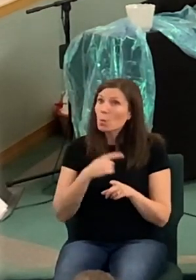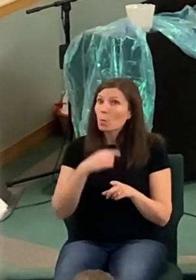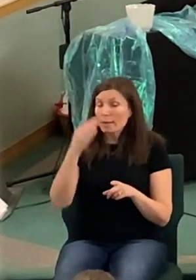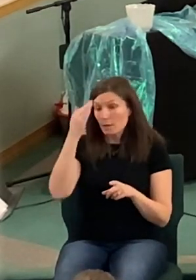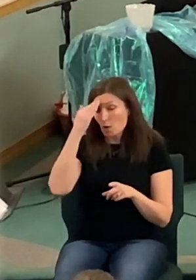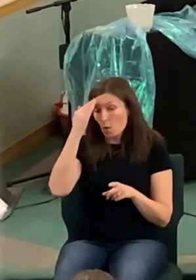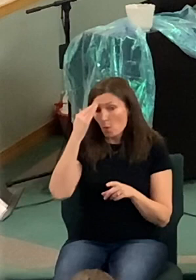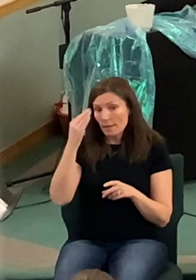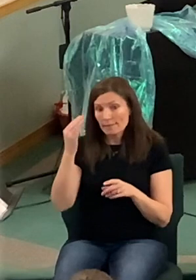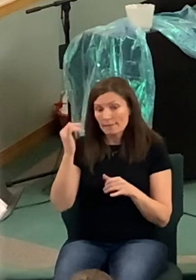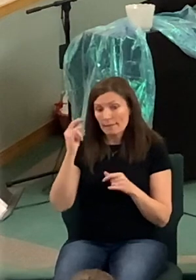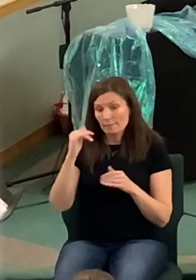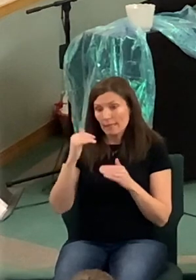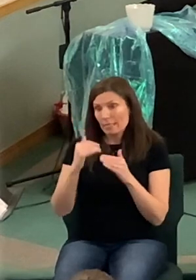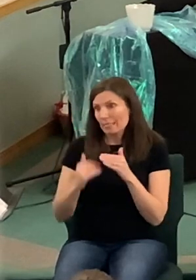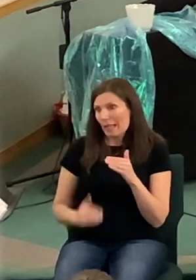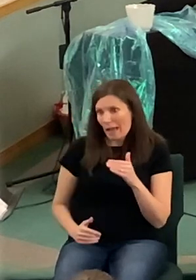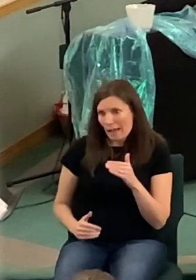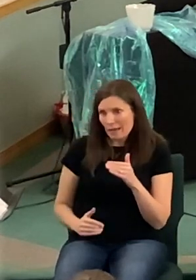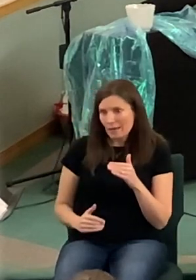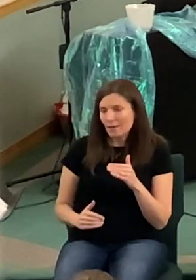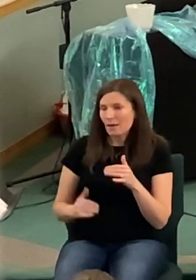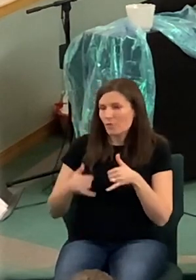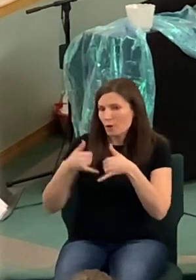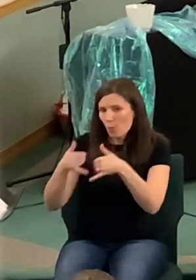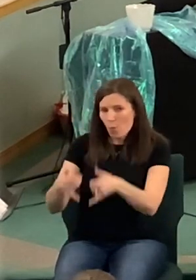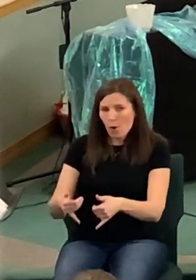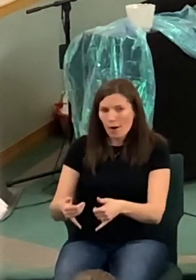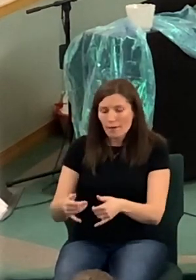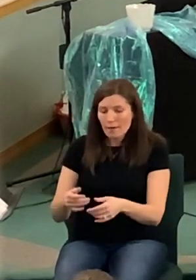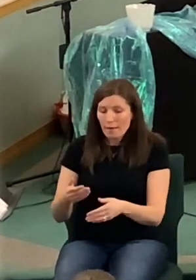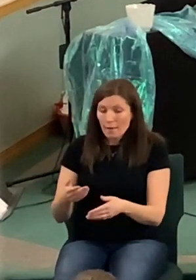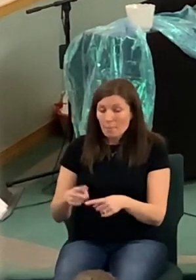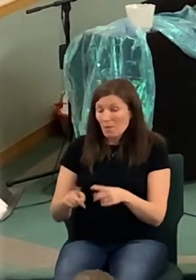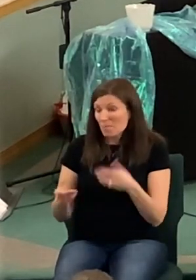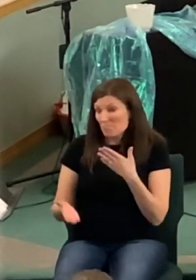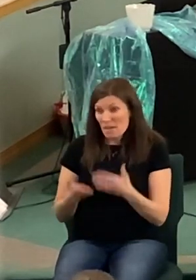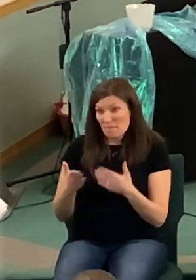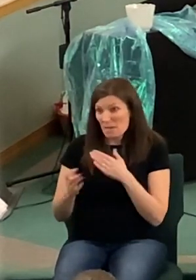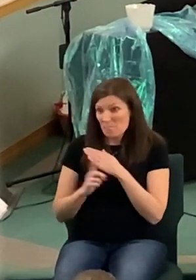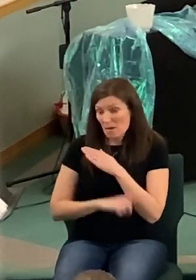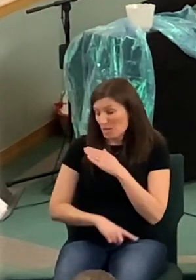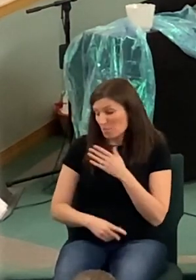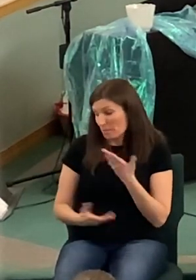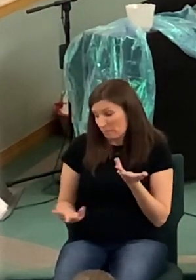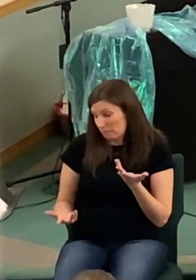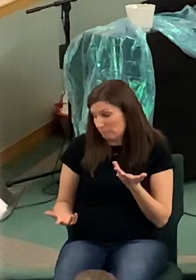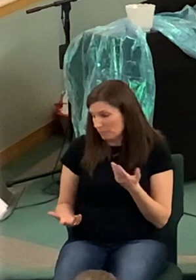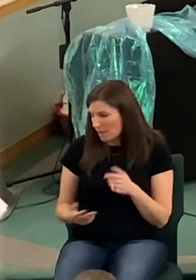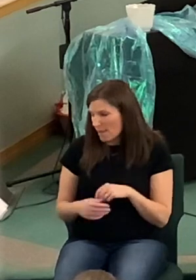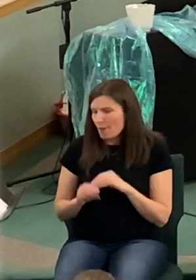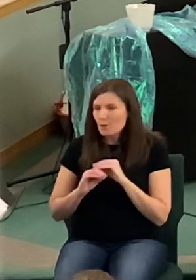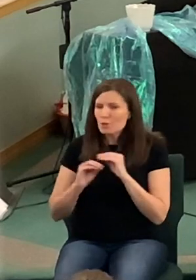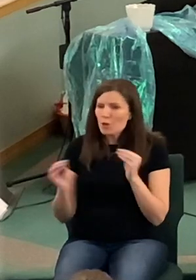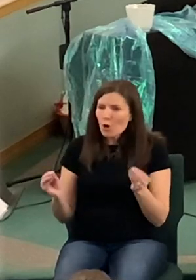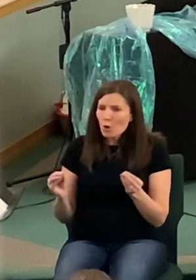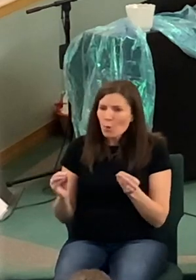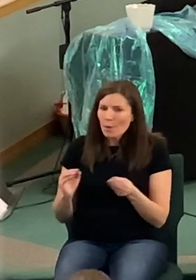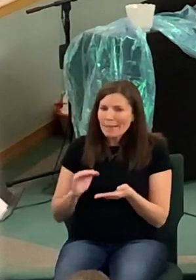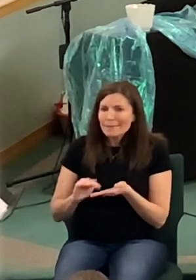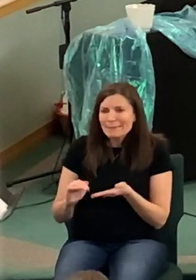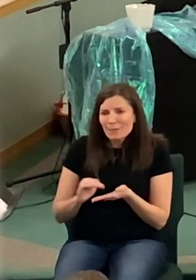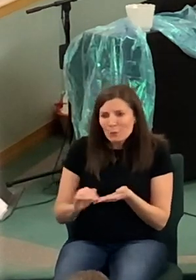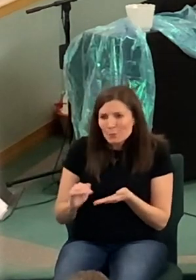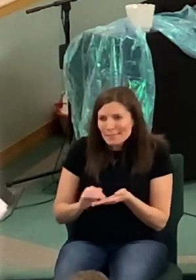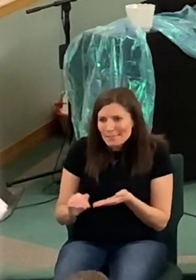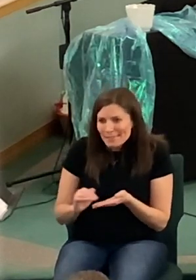most it is some type of a punishment. Furthermore, there are no excuses allowed. There